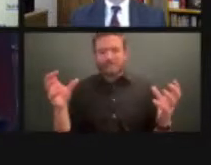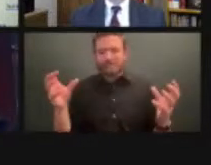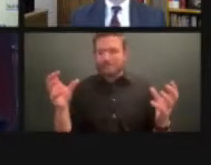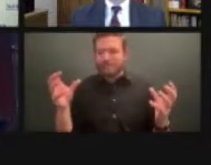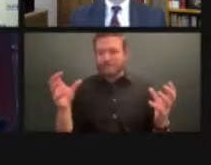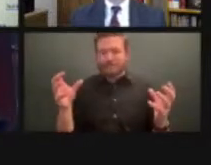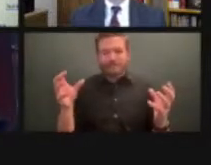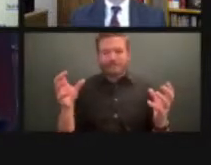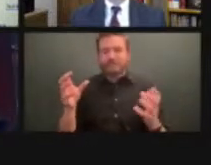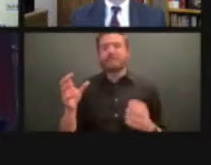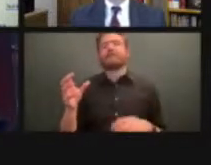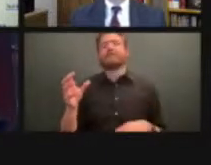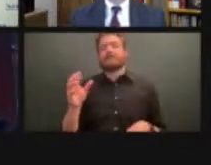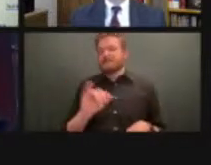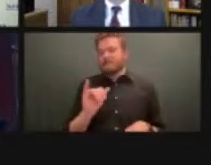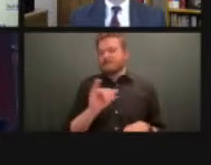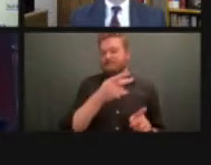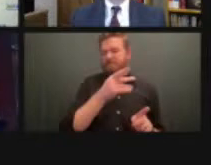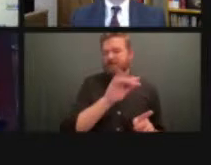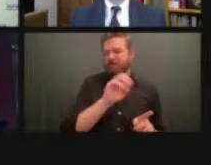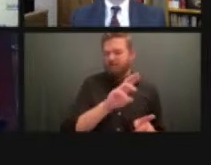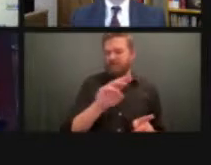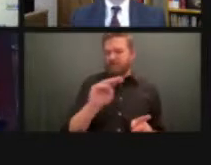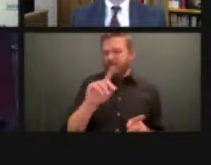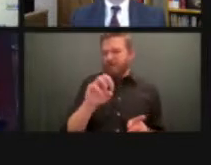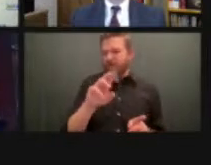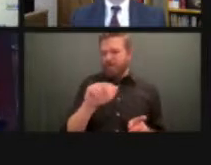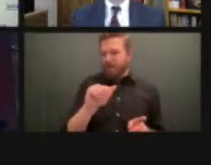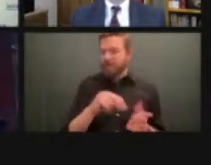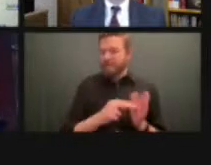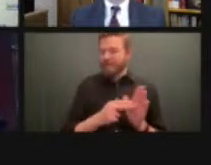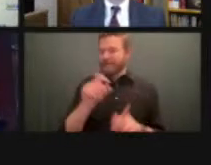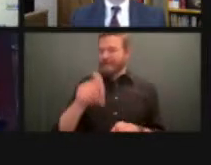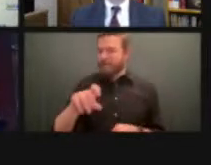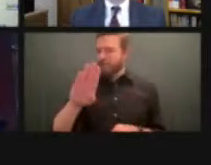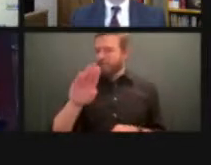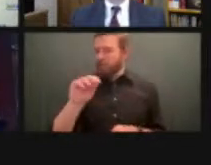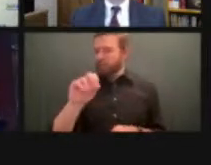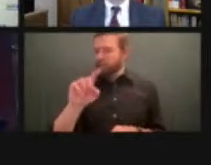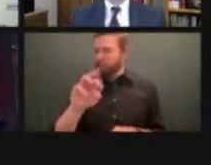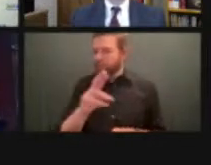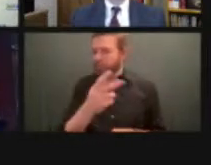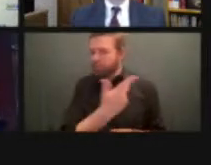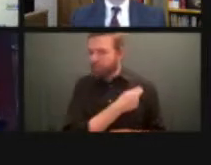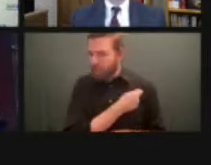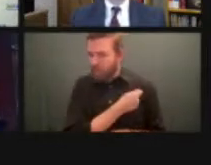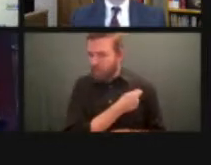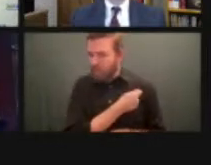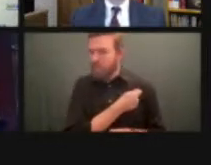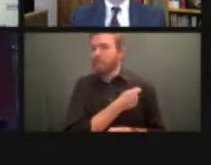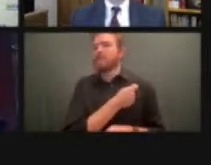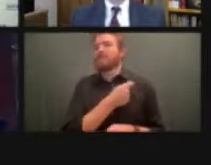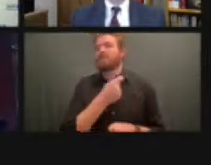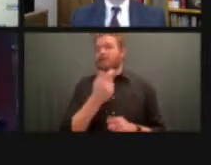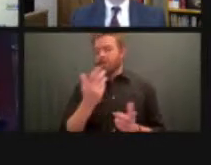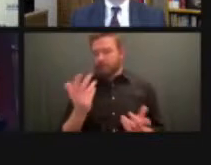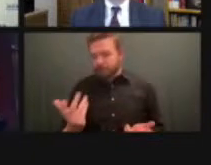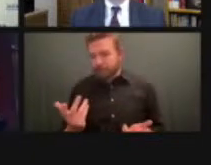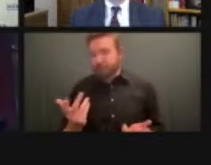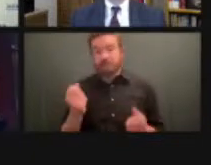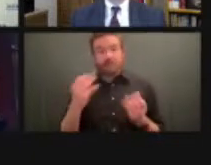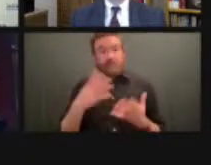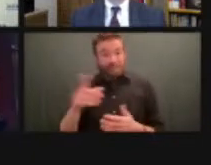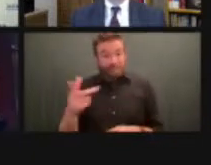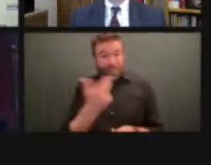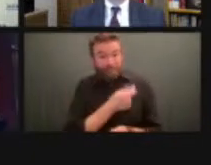increasing number of new infections reported in individuals who had completed their primary vaccination courses. Over the